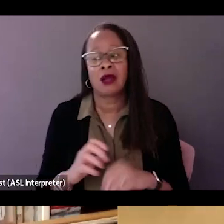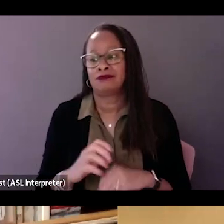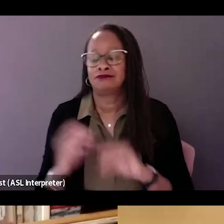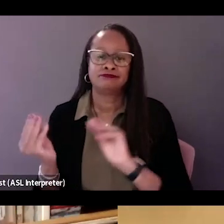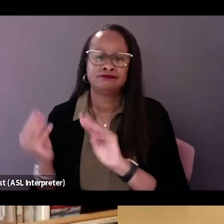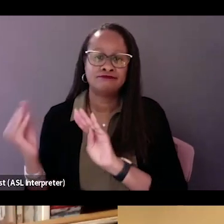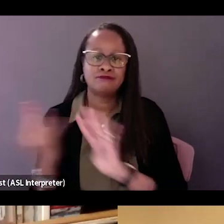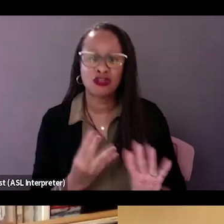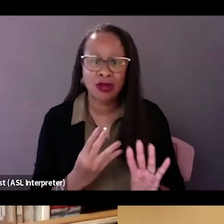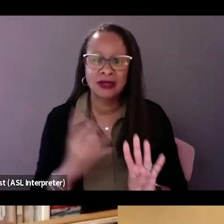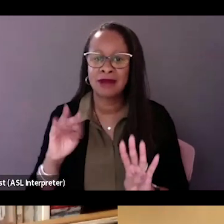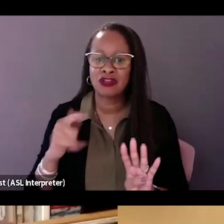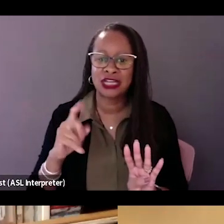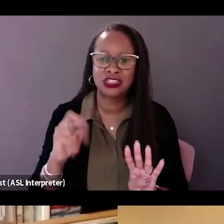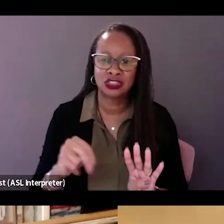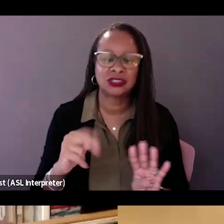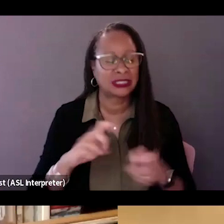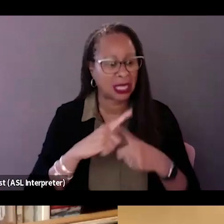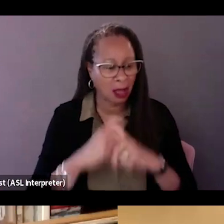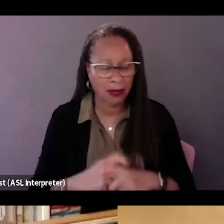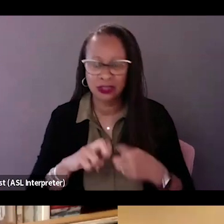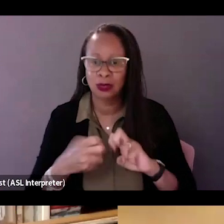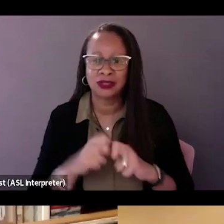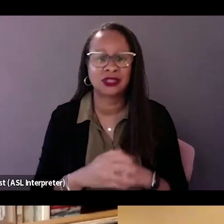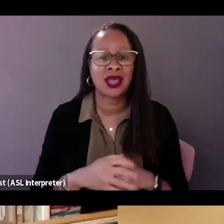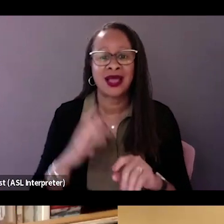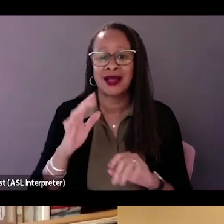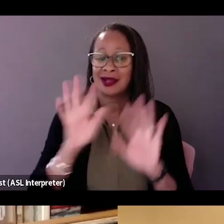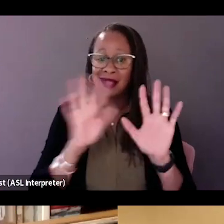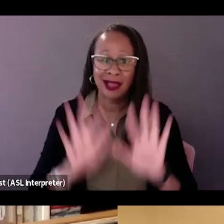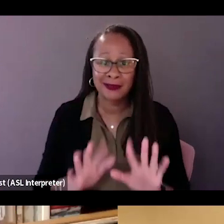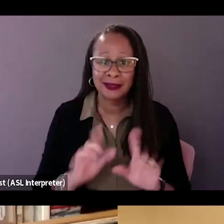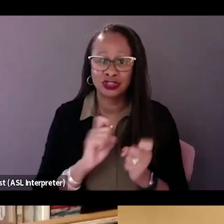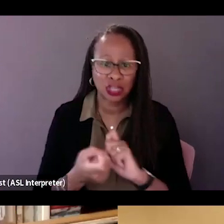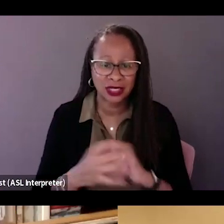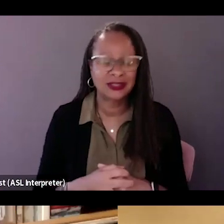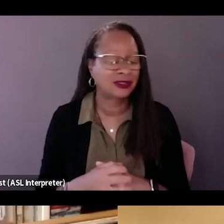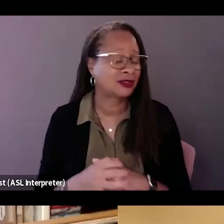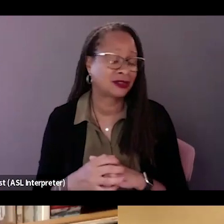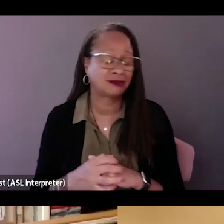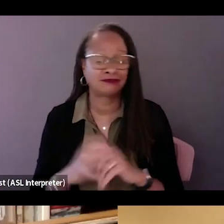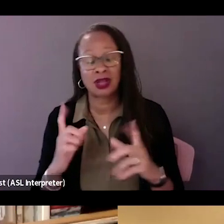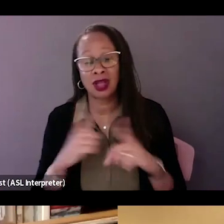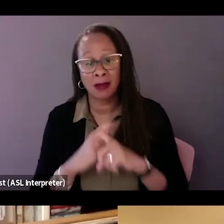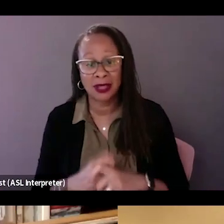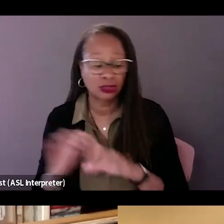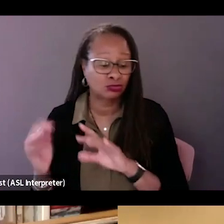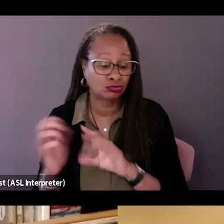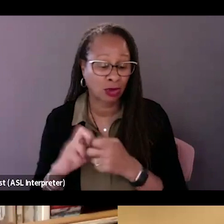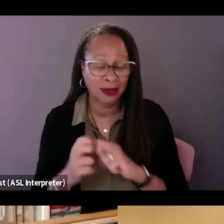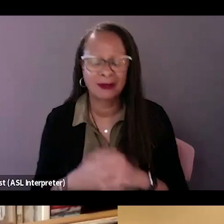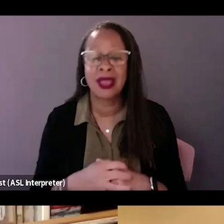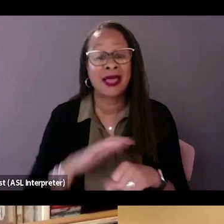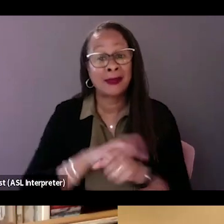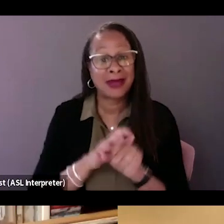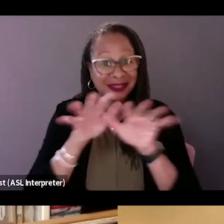Climate change is a complex problem. Left-wing bias versus the right-wing bias, complex problem. The pandemic is a complex problem.